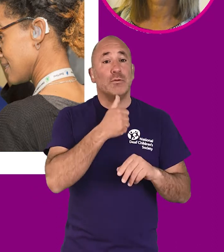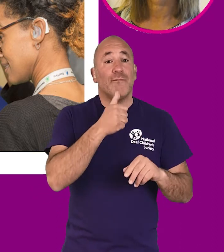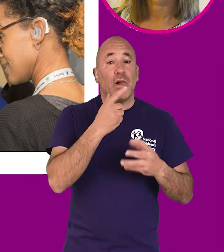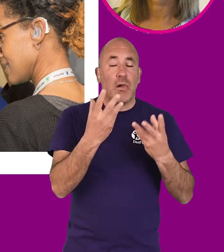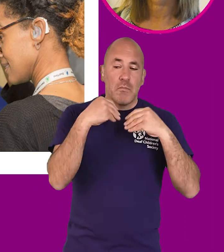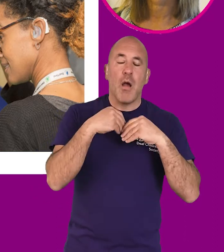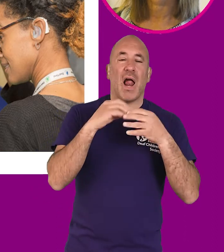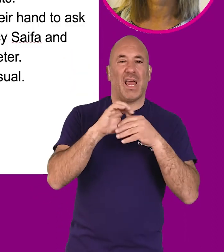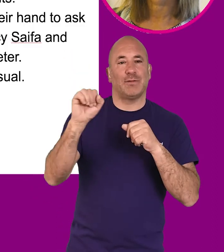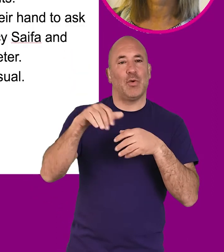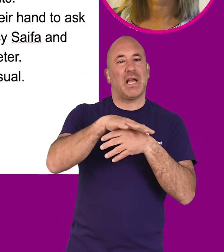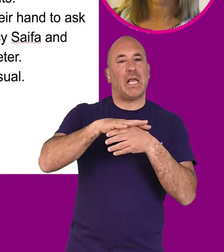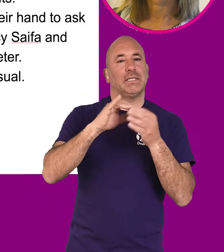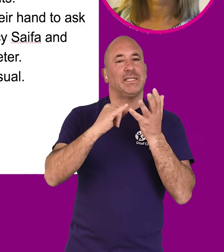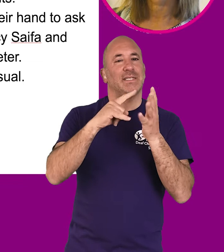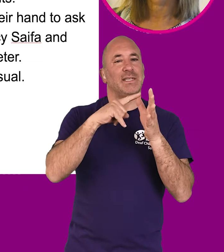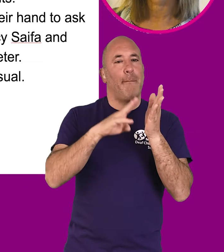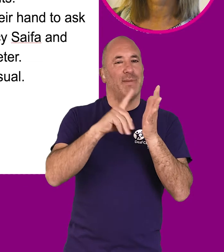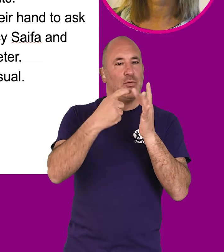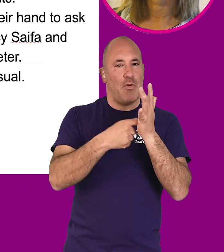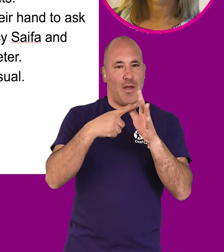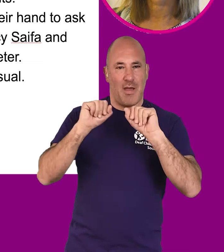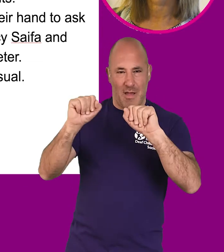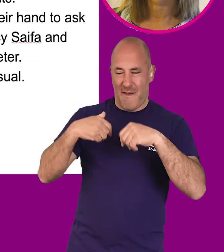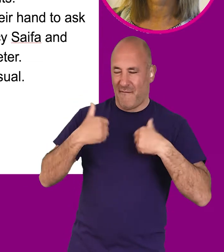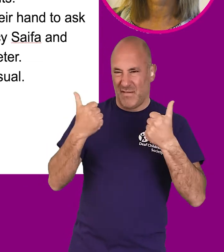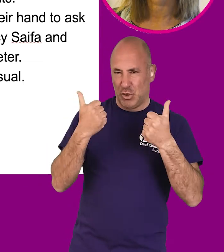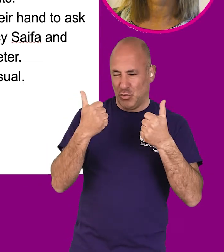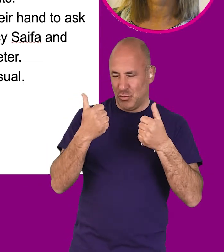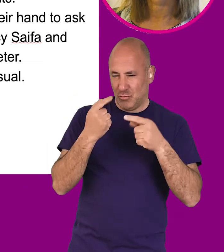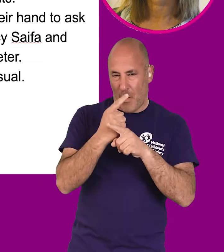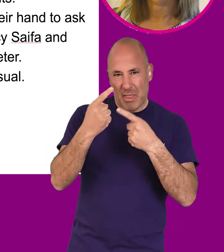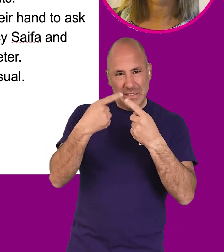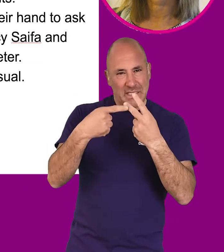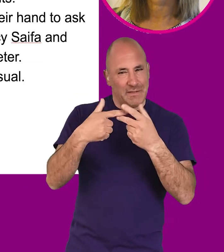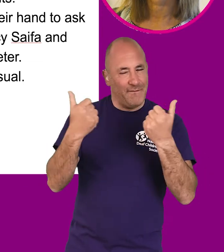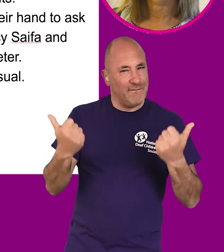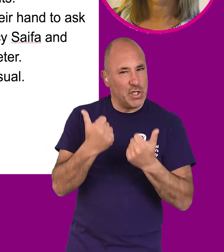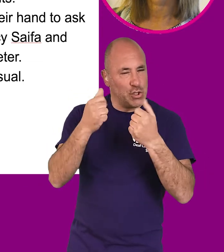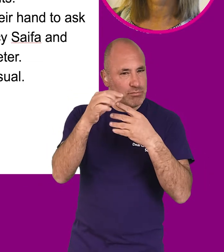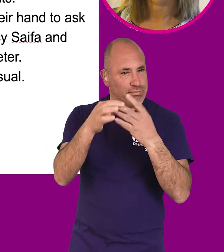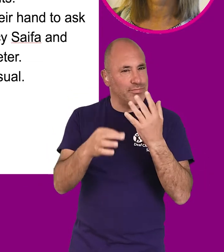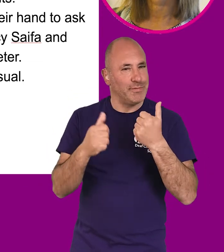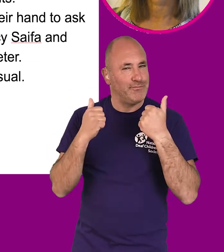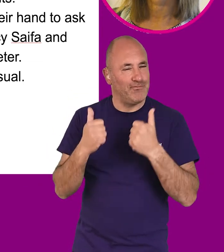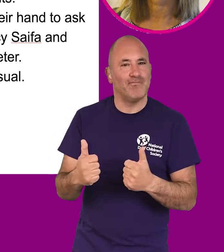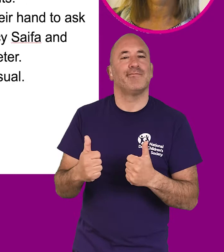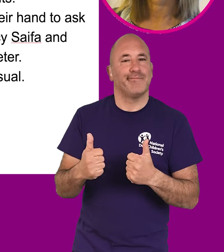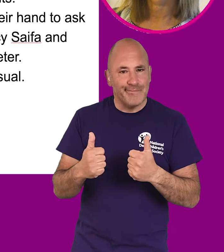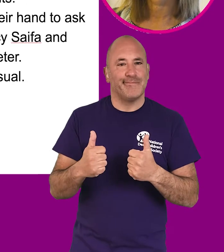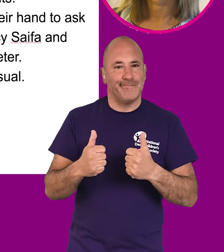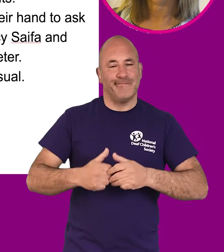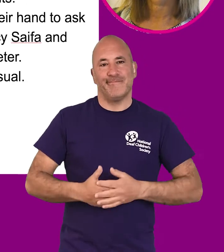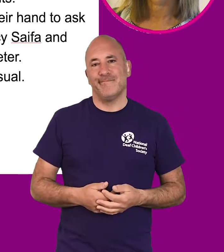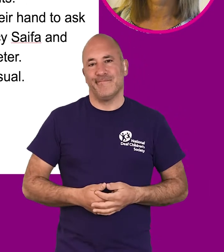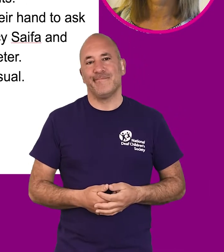Okay, so I hope that's useful going through that with Samira. I think we've already